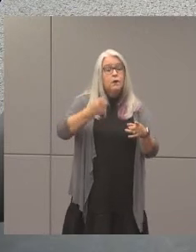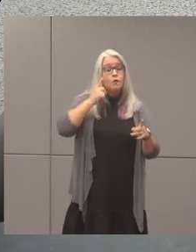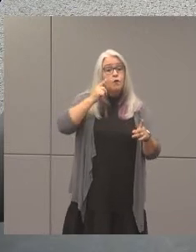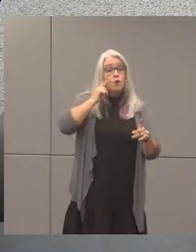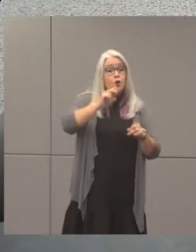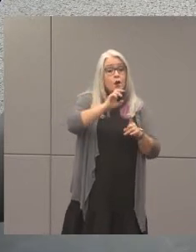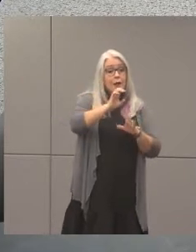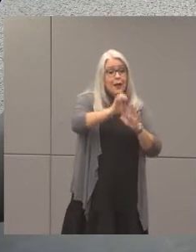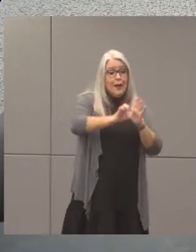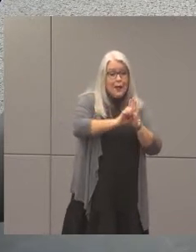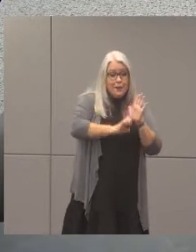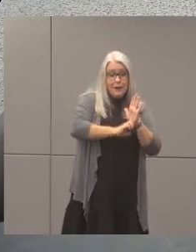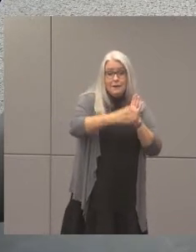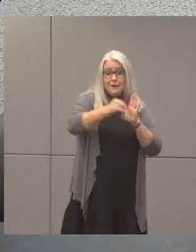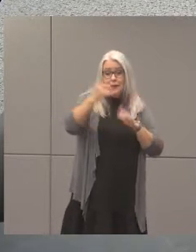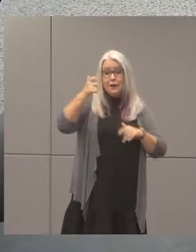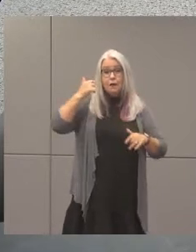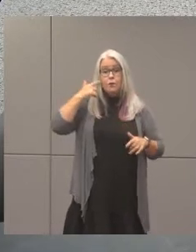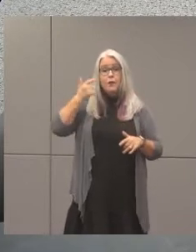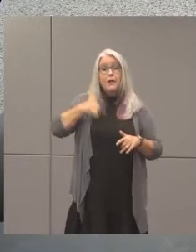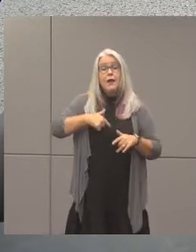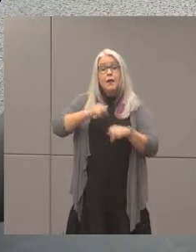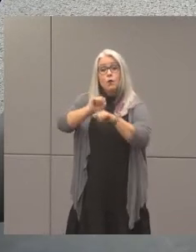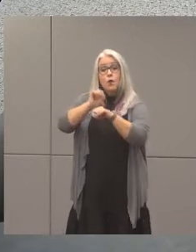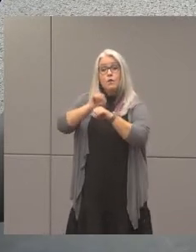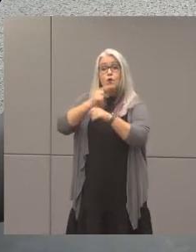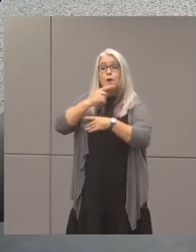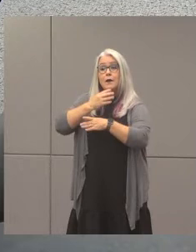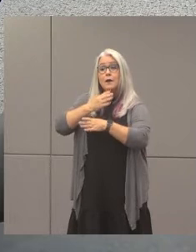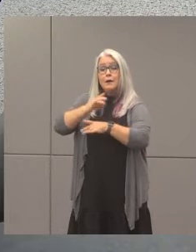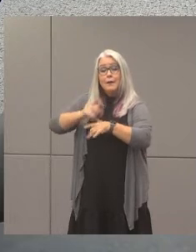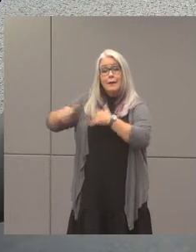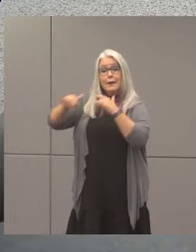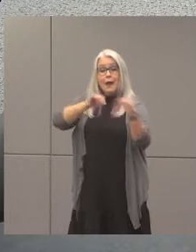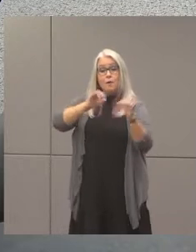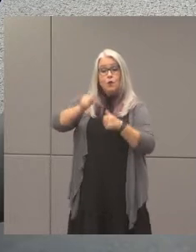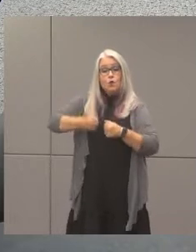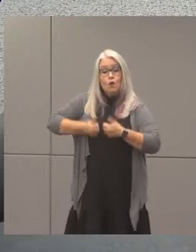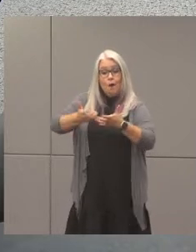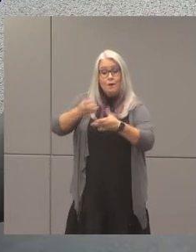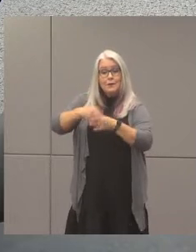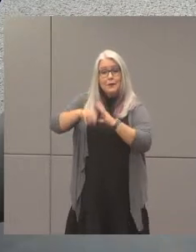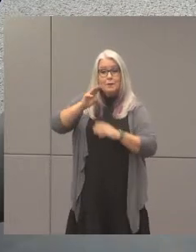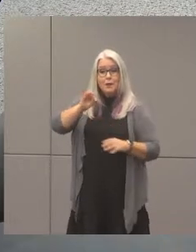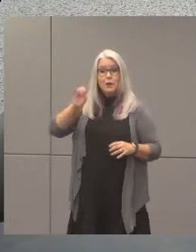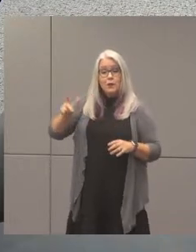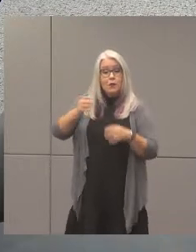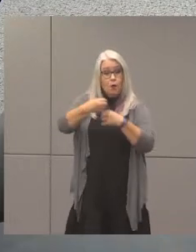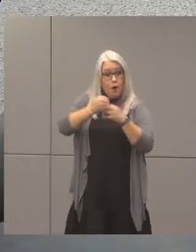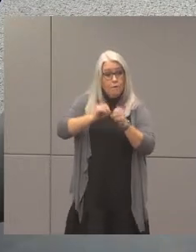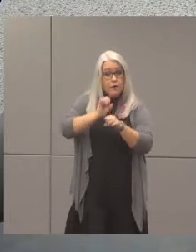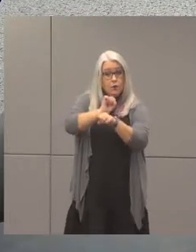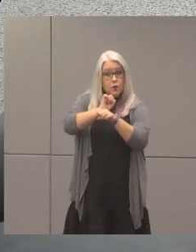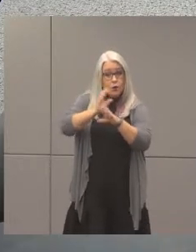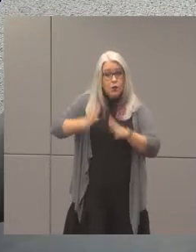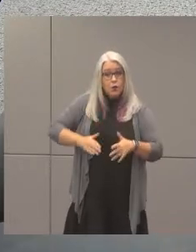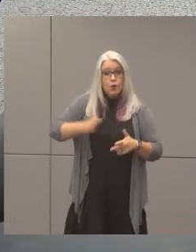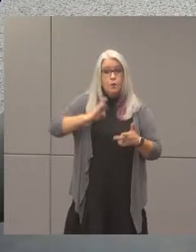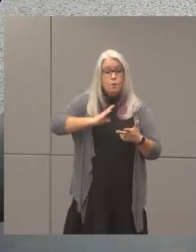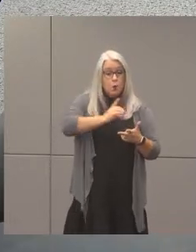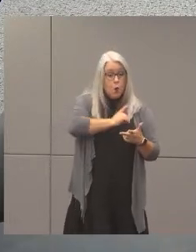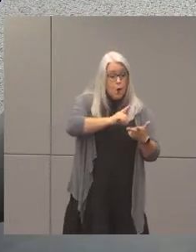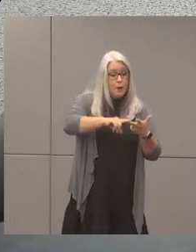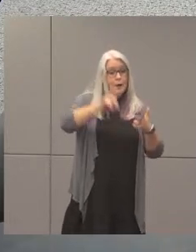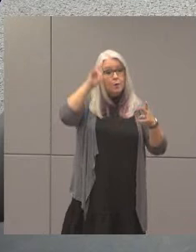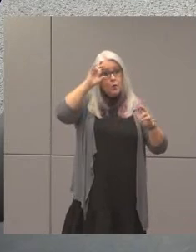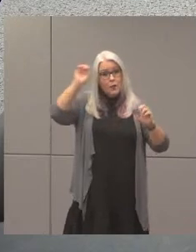government. I worked with Common Cause in Maryland as both an office employee, as a member of the board, as the president